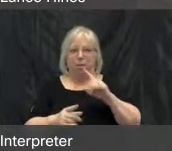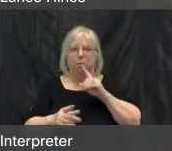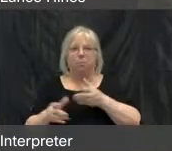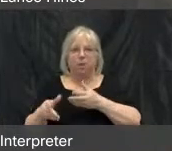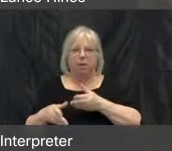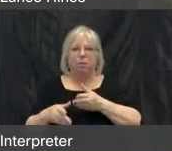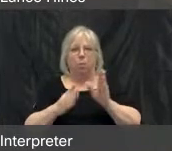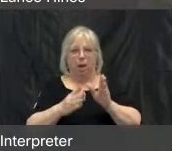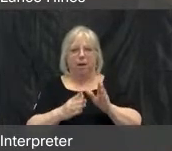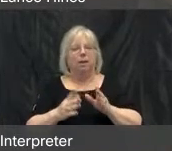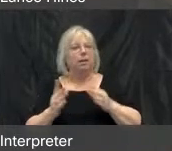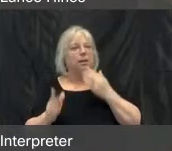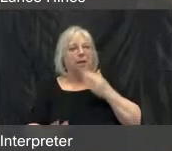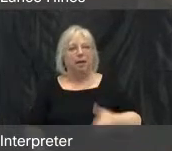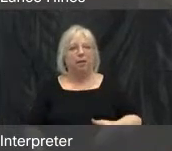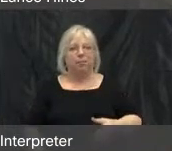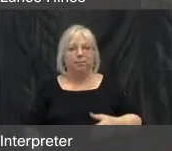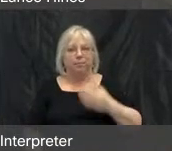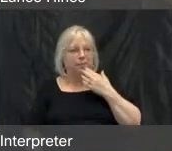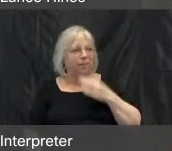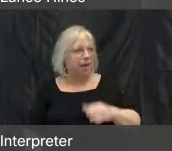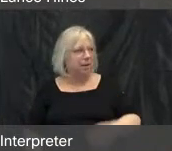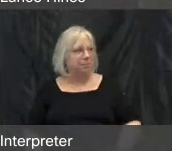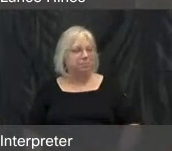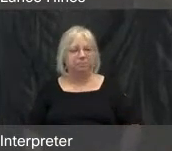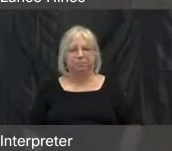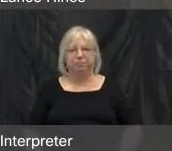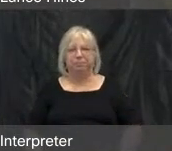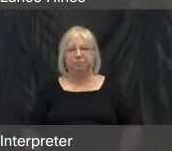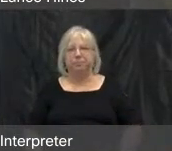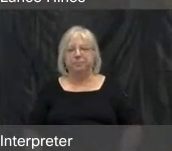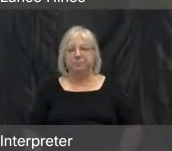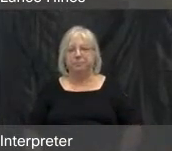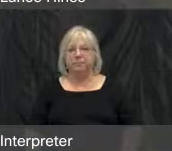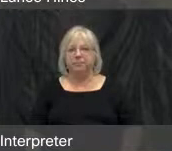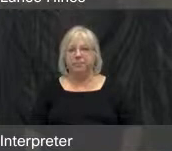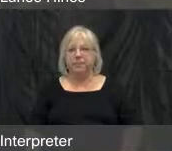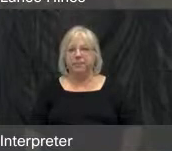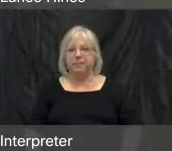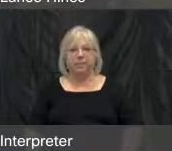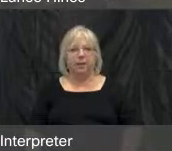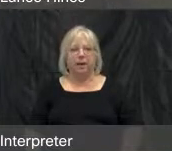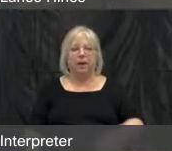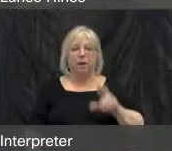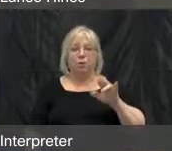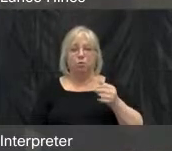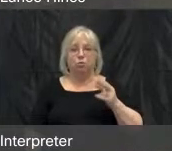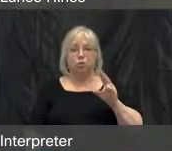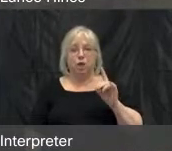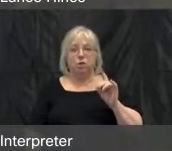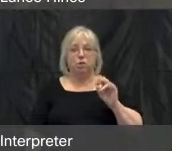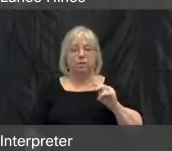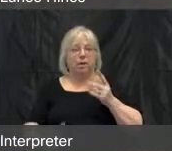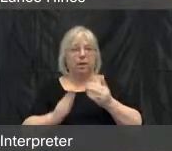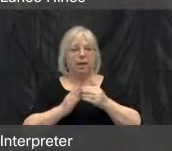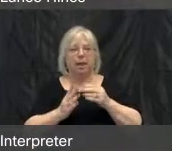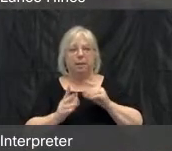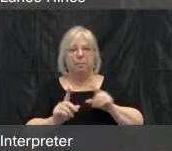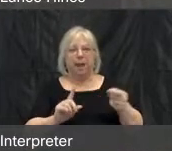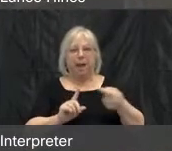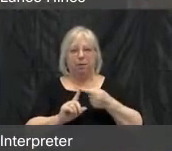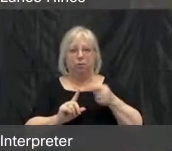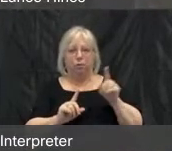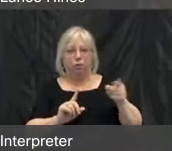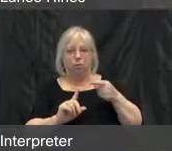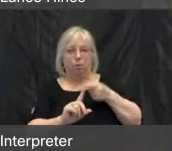venue. Thank you. Thank you, Dr. Barr. Thank you. Any other questions? Just real quickly, again, that to your point,